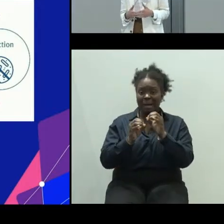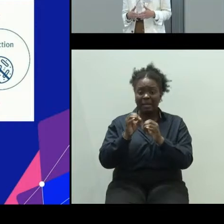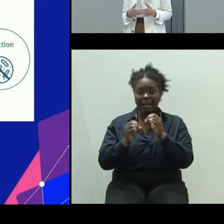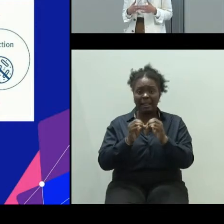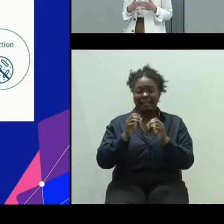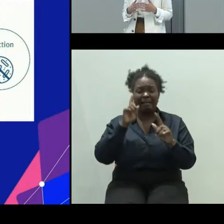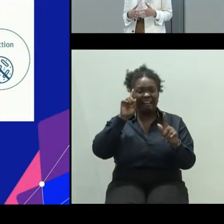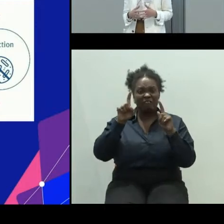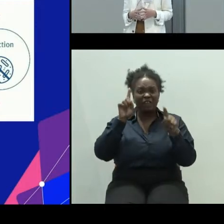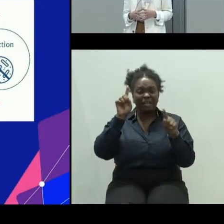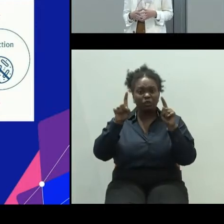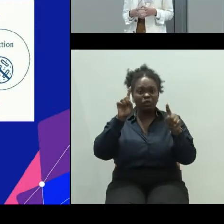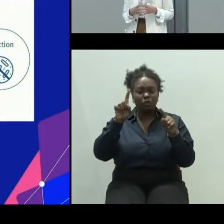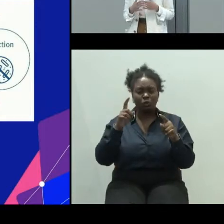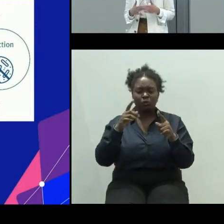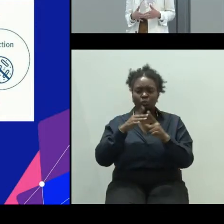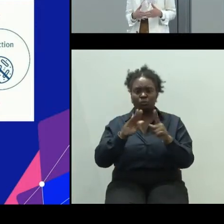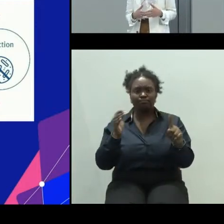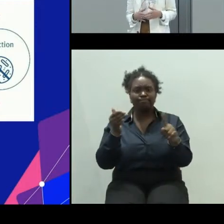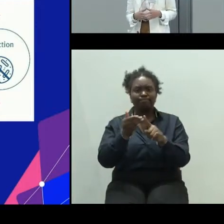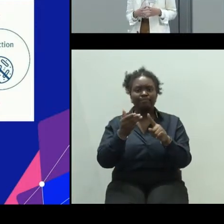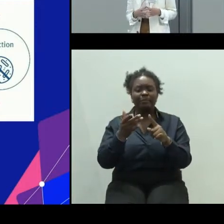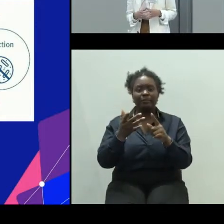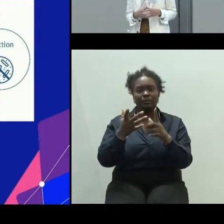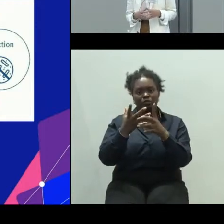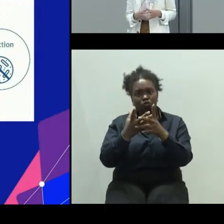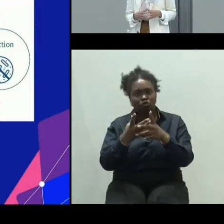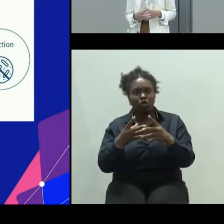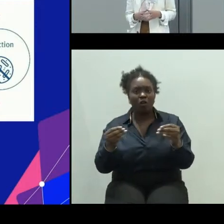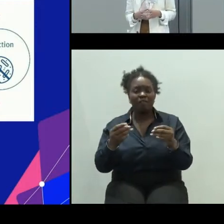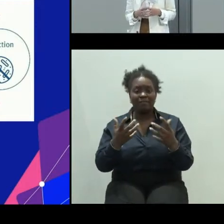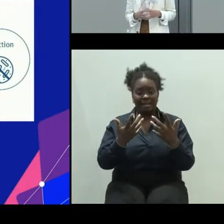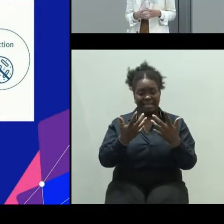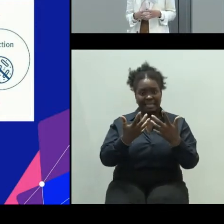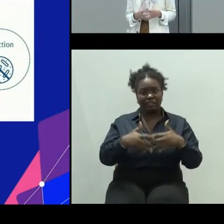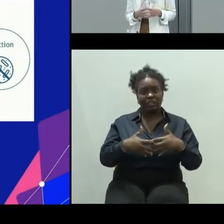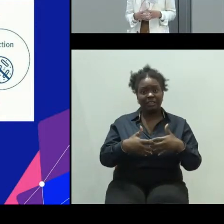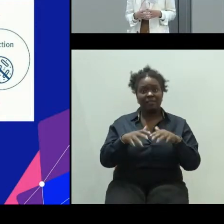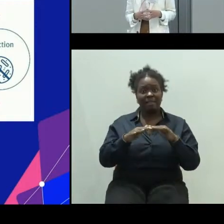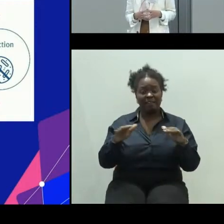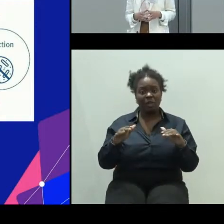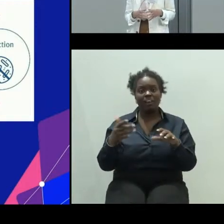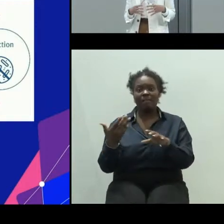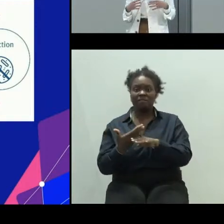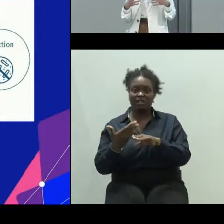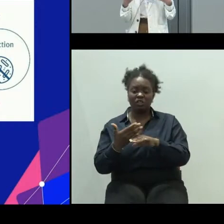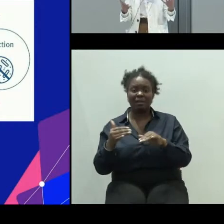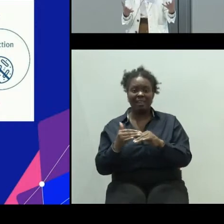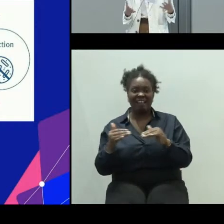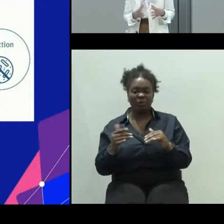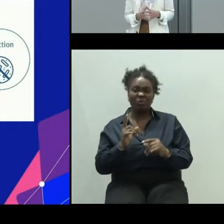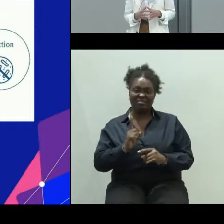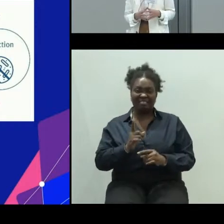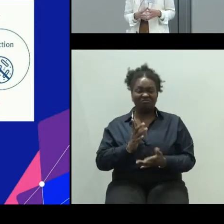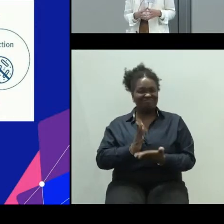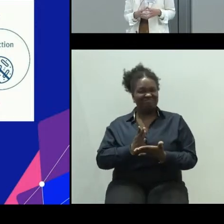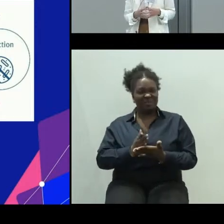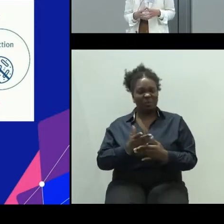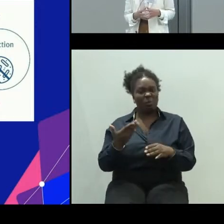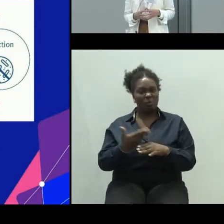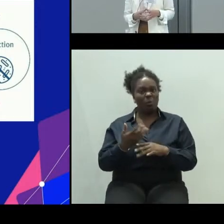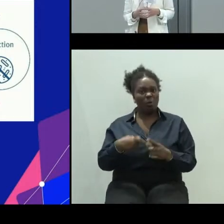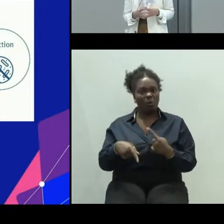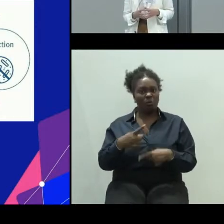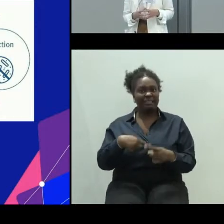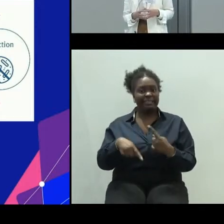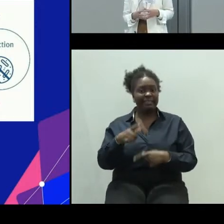can deliver solutions at engineering level or at function level. So that's really the work that we do. And our